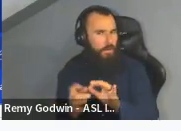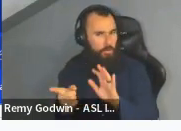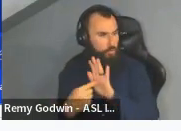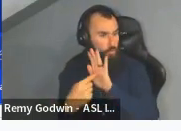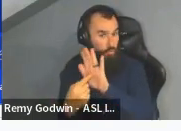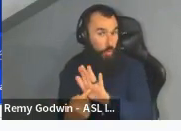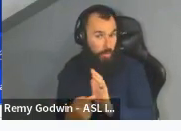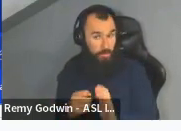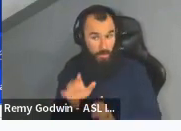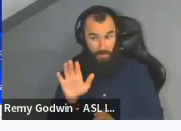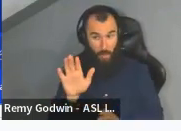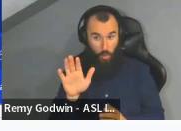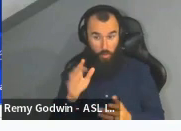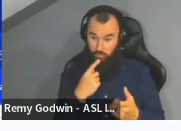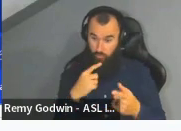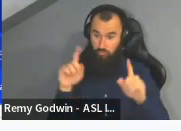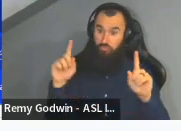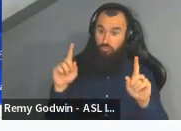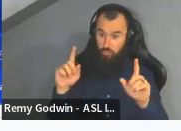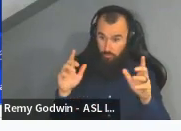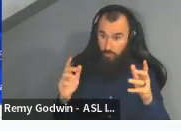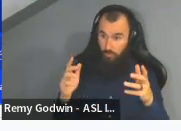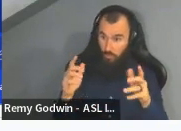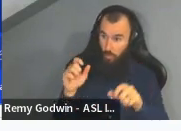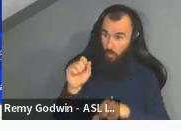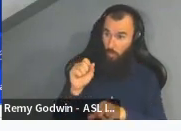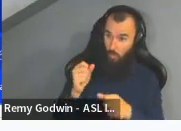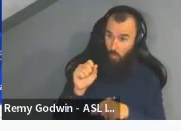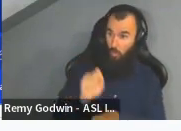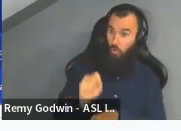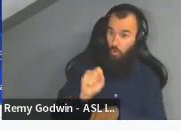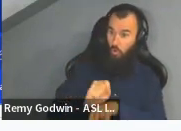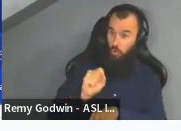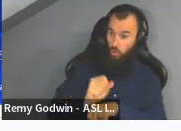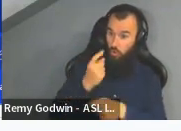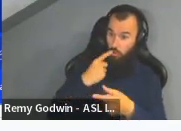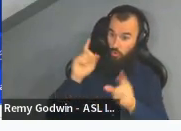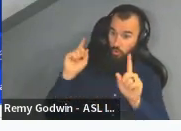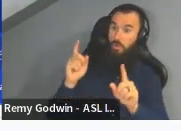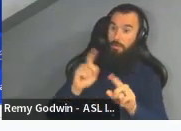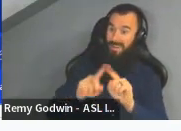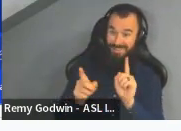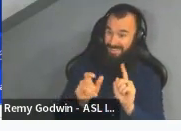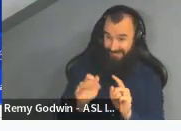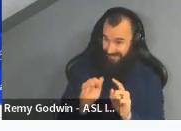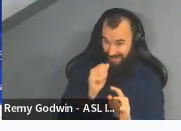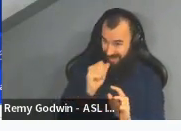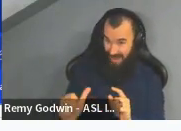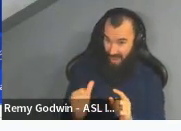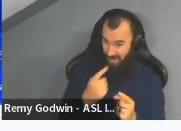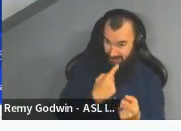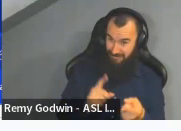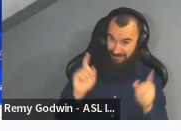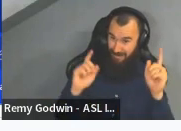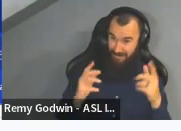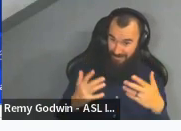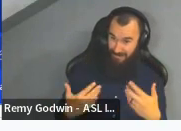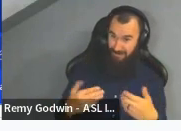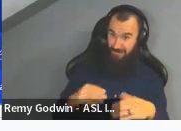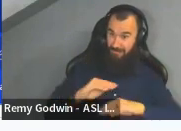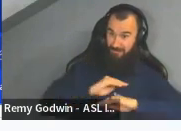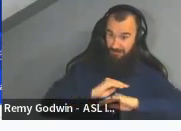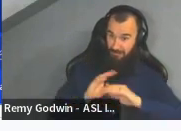doing is working, and if they're not, to change them so that you can get the outcomes that are in the goals. If you're not seeing that, or if you're not getting the